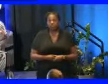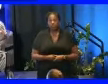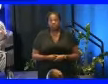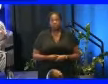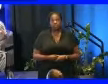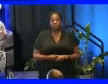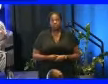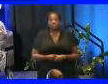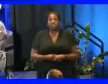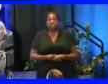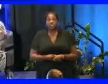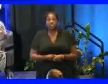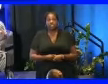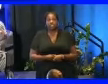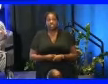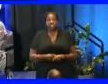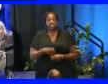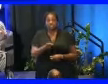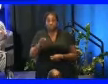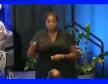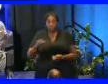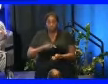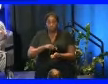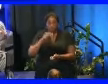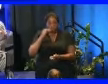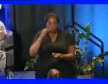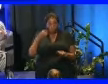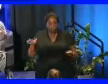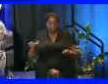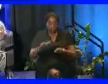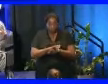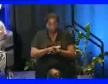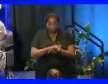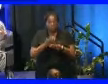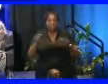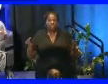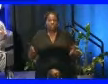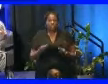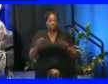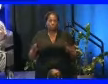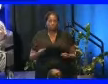So I ended up in a nursing home because complete injuries,